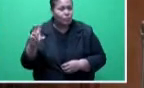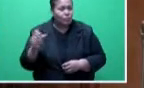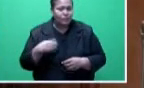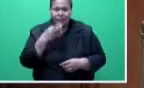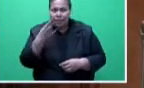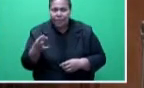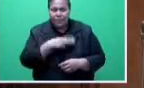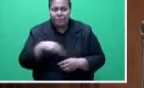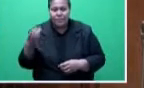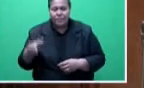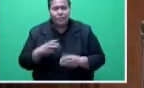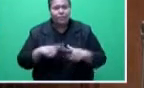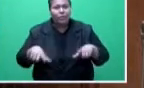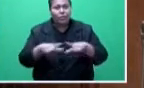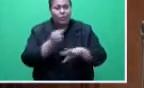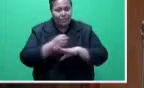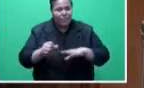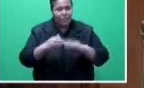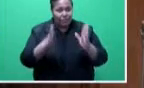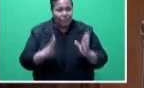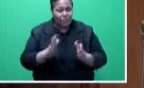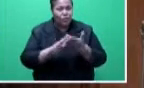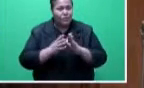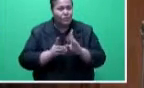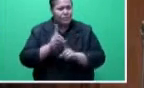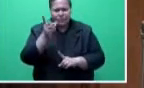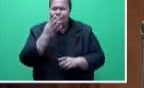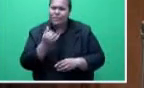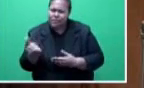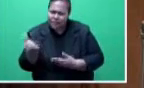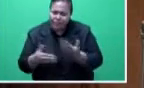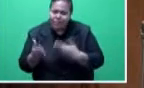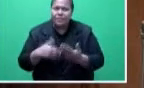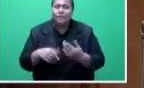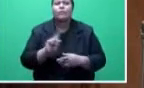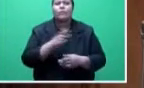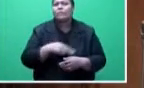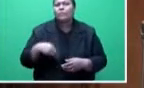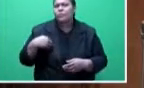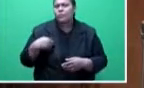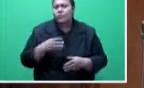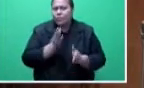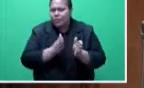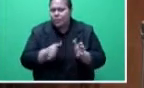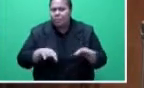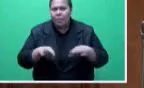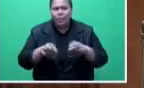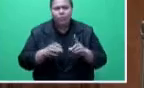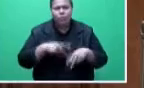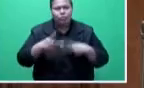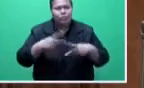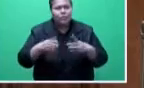for Local Government, Housing and Community Development. Can the Minister explain what measures has the Ministry put in place to process building application and